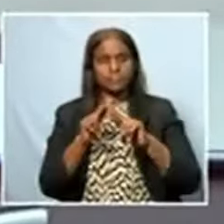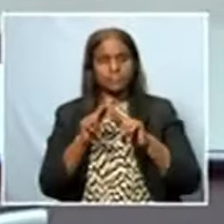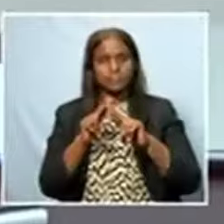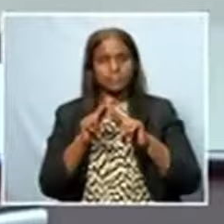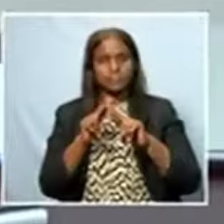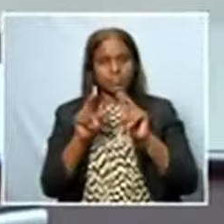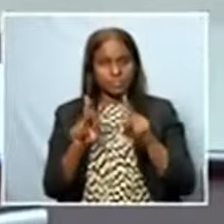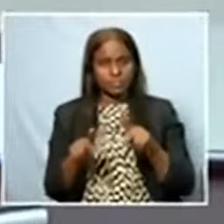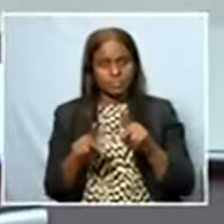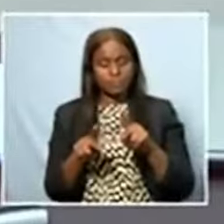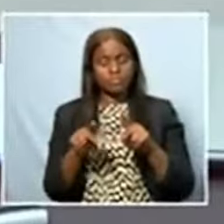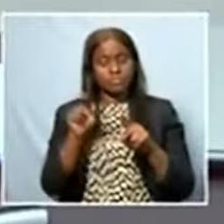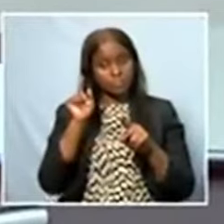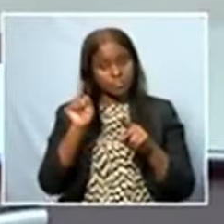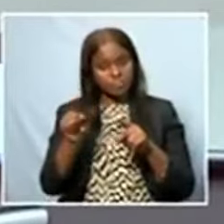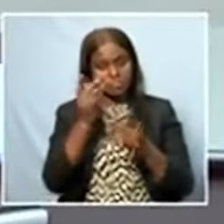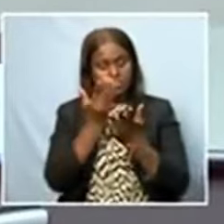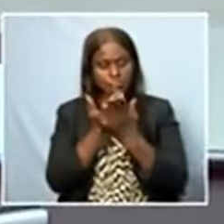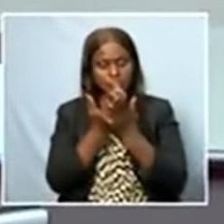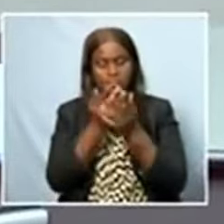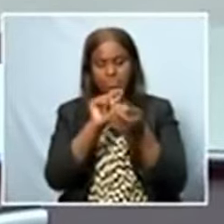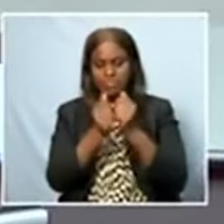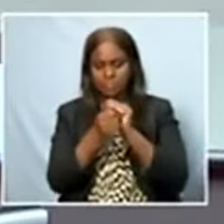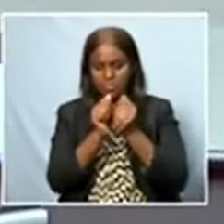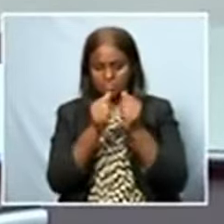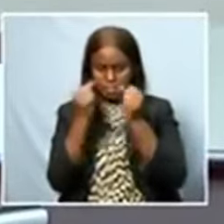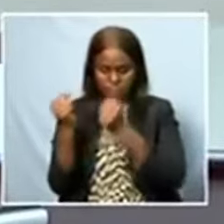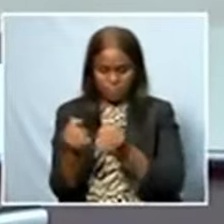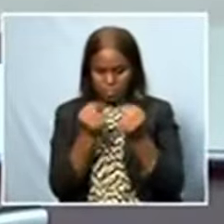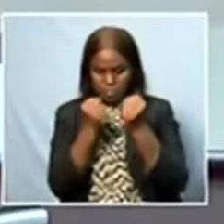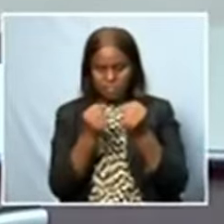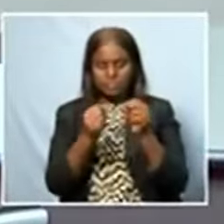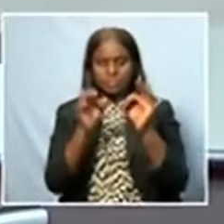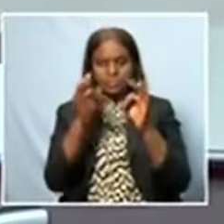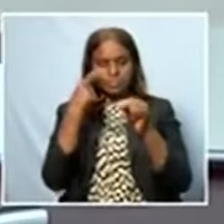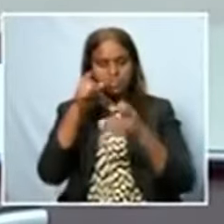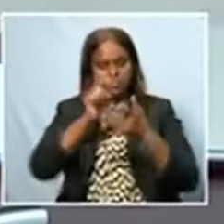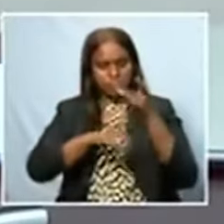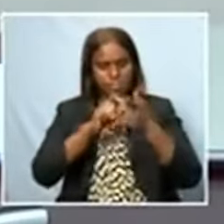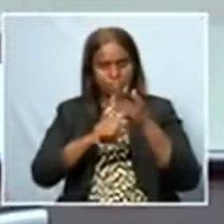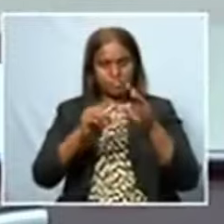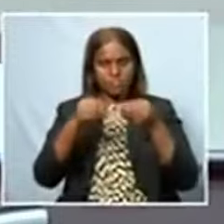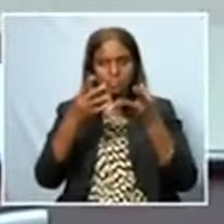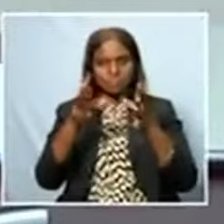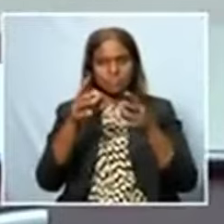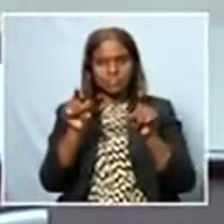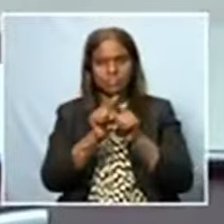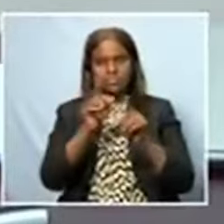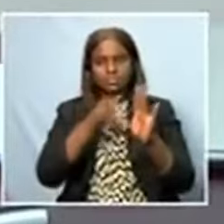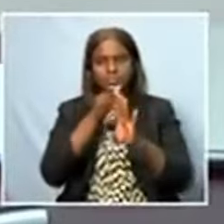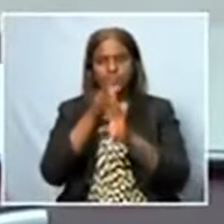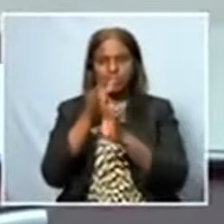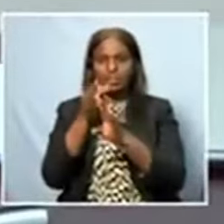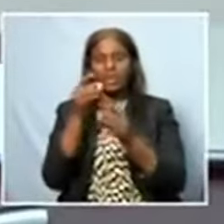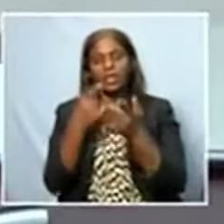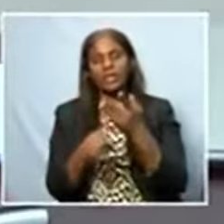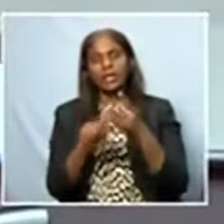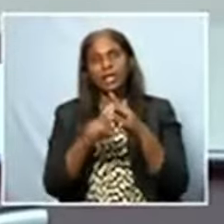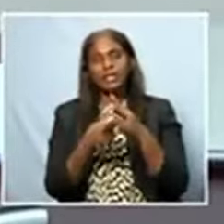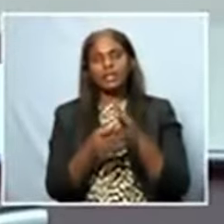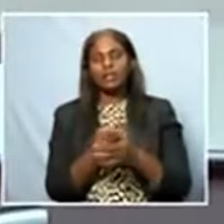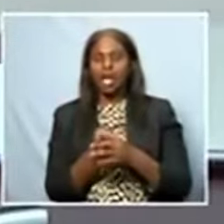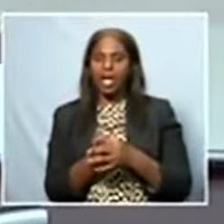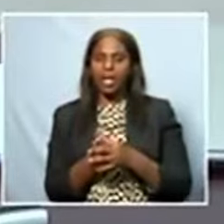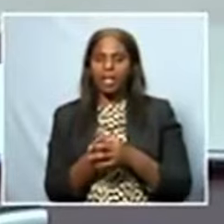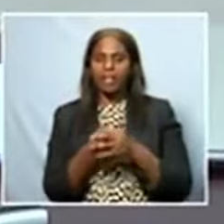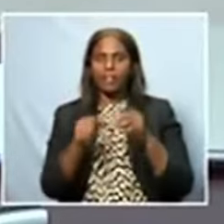Chair, the proposed amendment strengthens the equity and efficiency of the tax system by providing the targeted relief to low-income